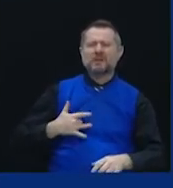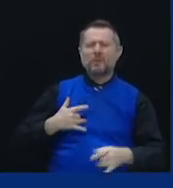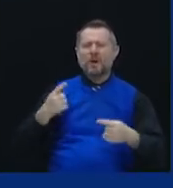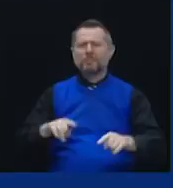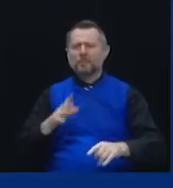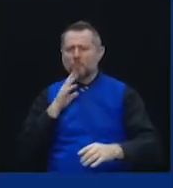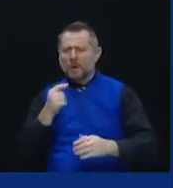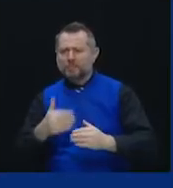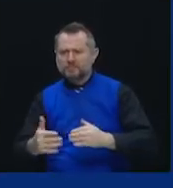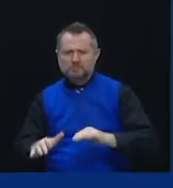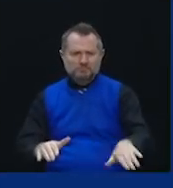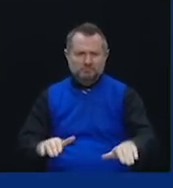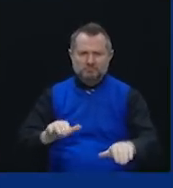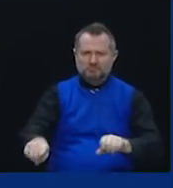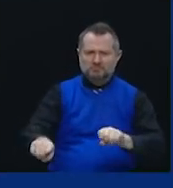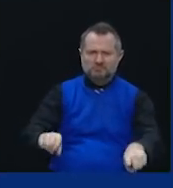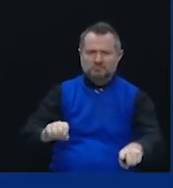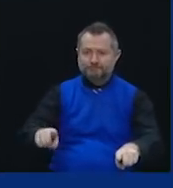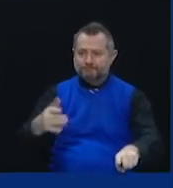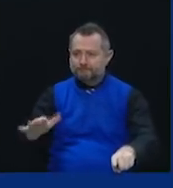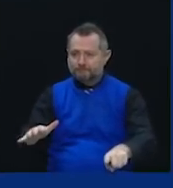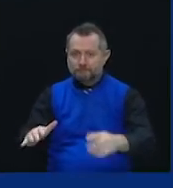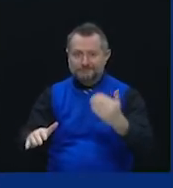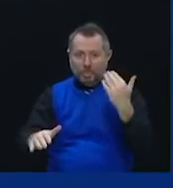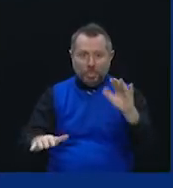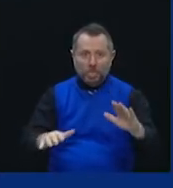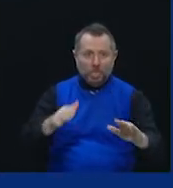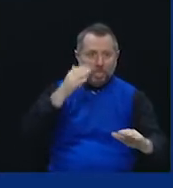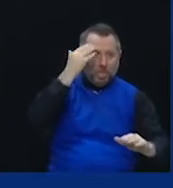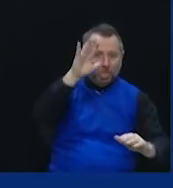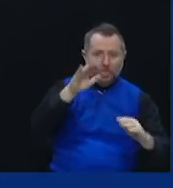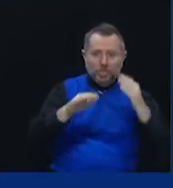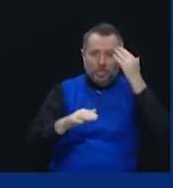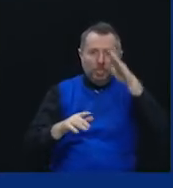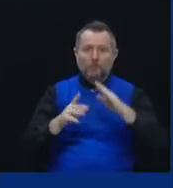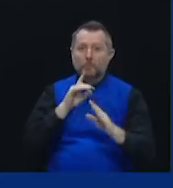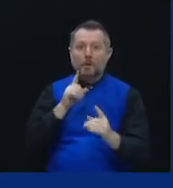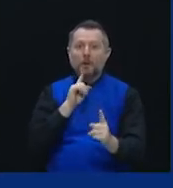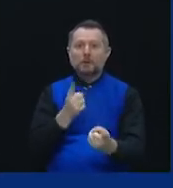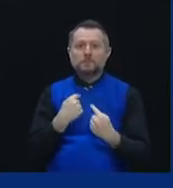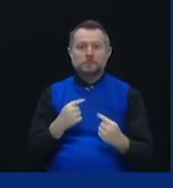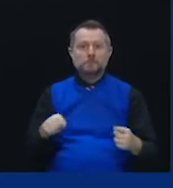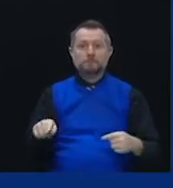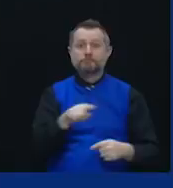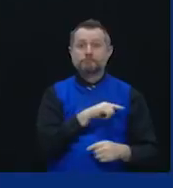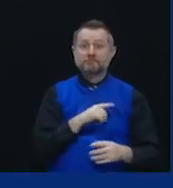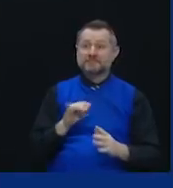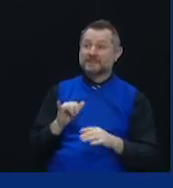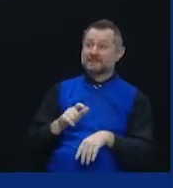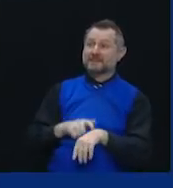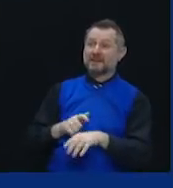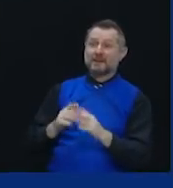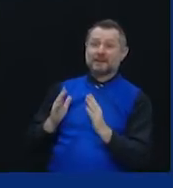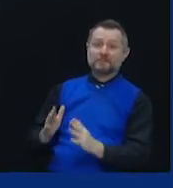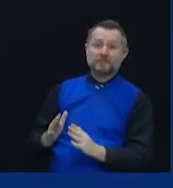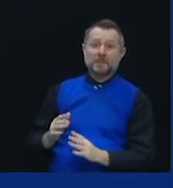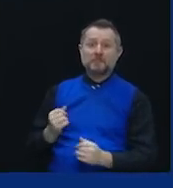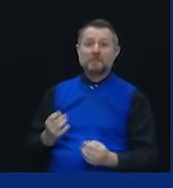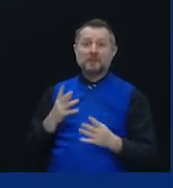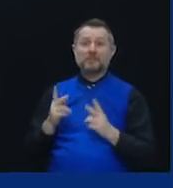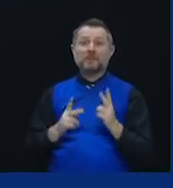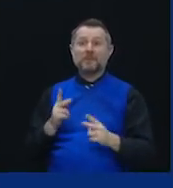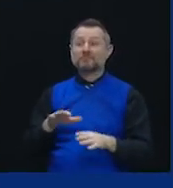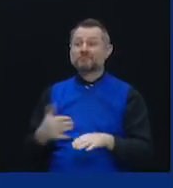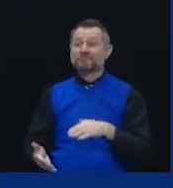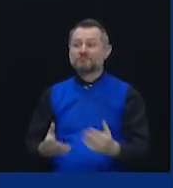knew. Nobody knew. At that time, the number of deaths was just climbing. The number of